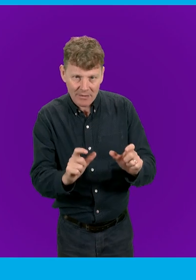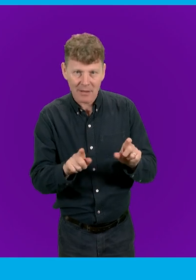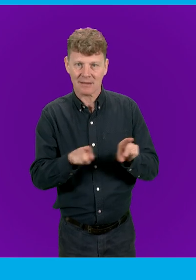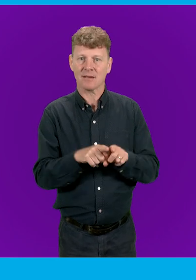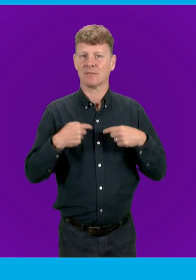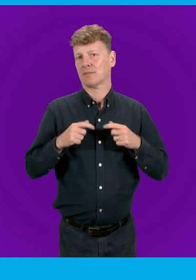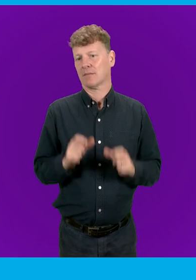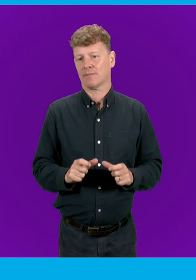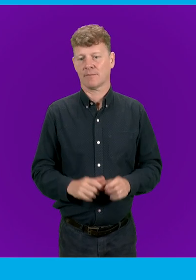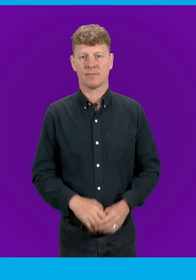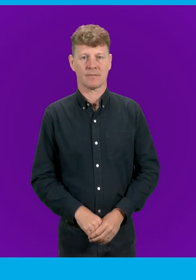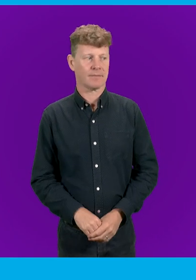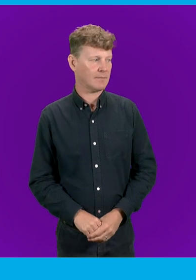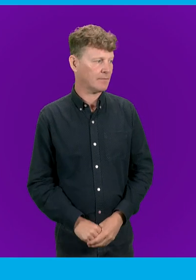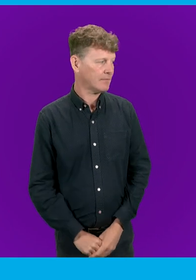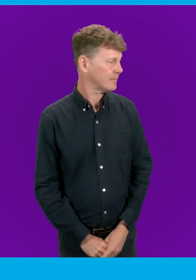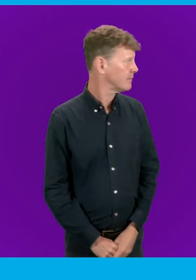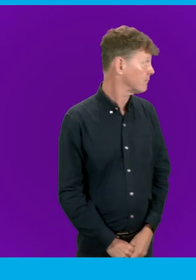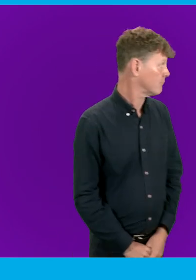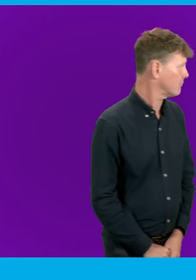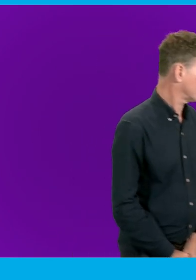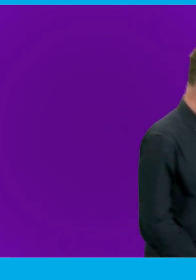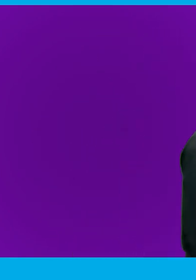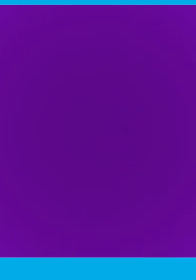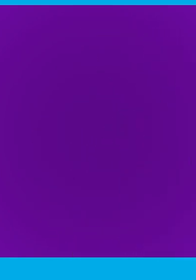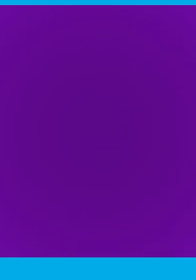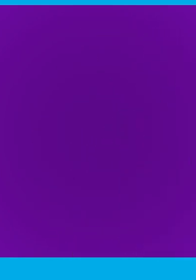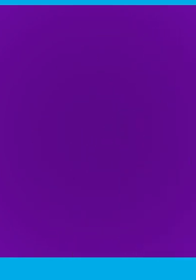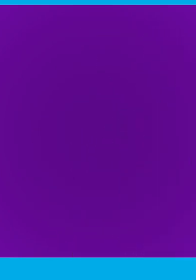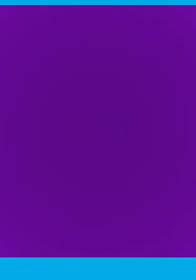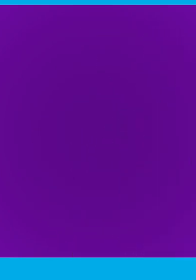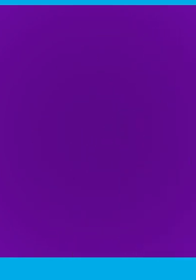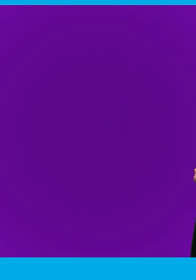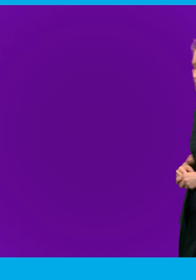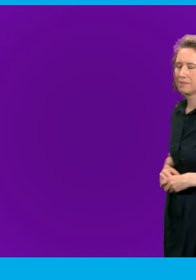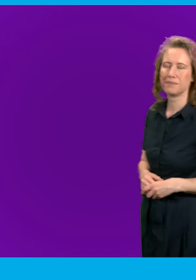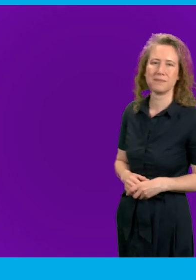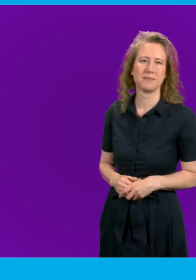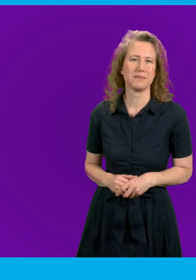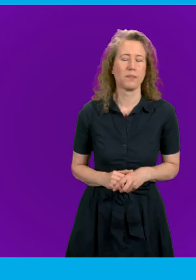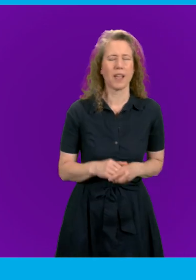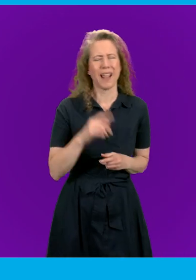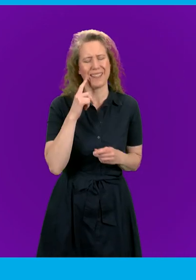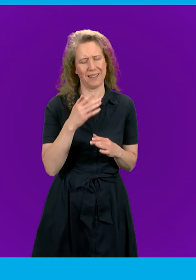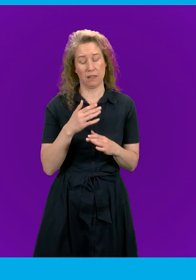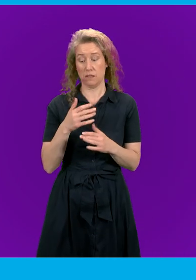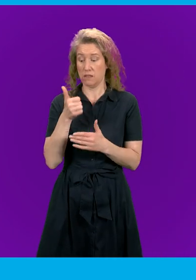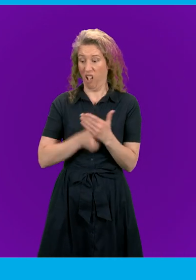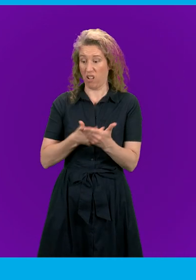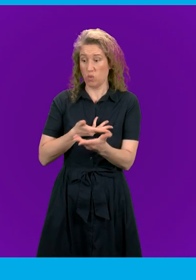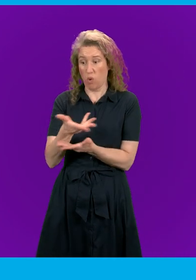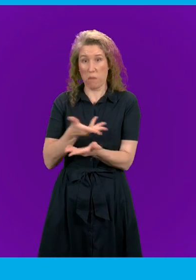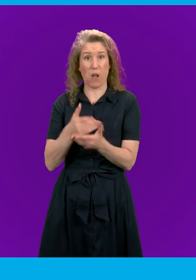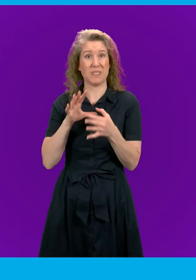do. I do feel before you can obviously talk about sexual relationships and things, you want to talk about consent